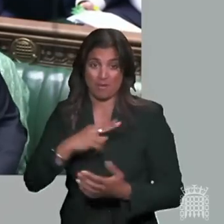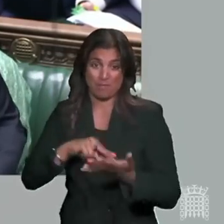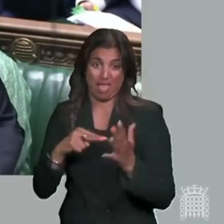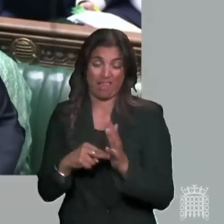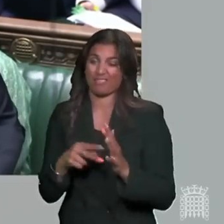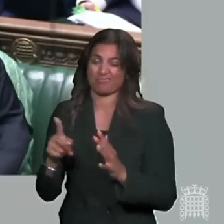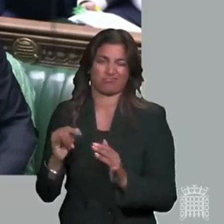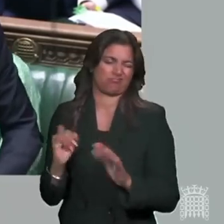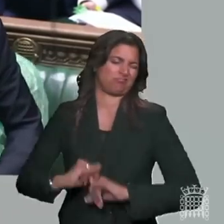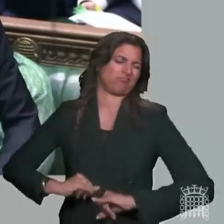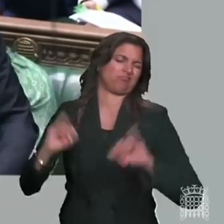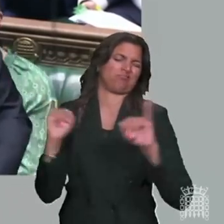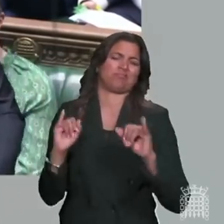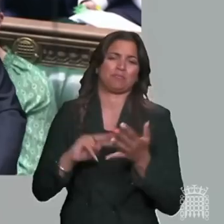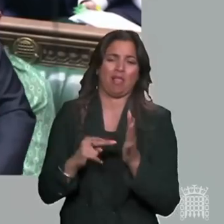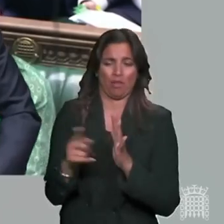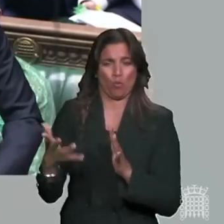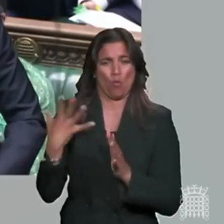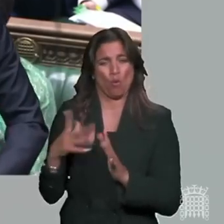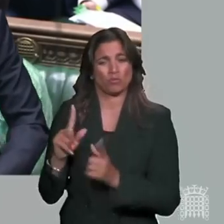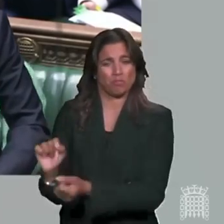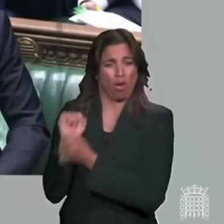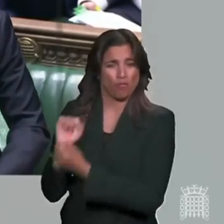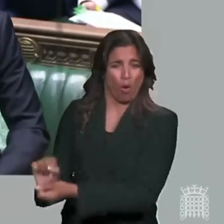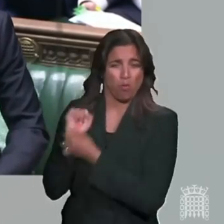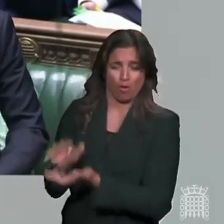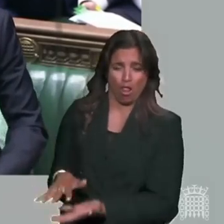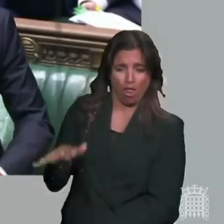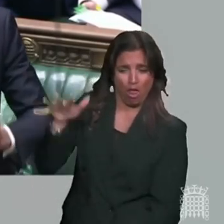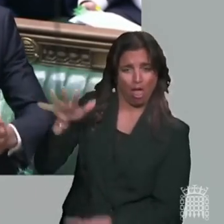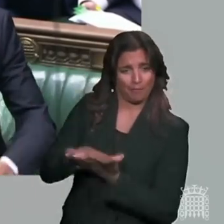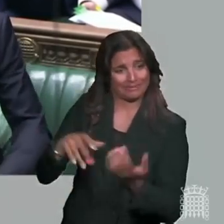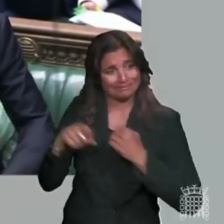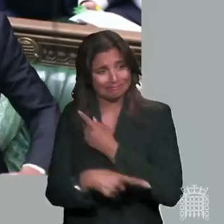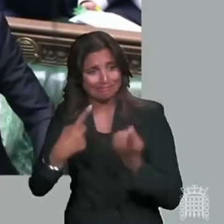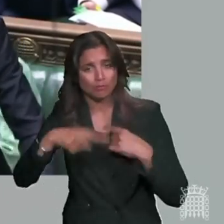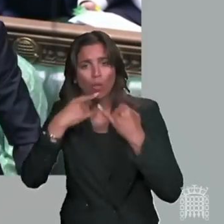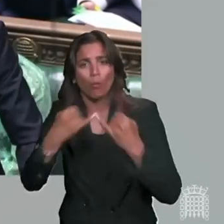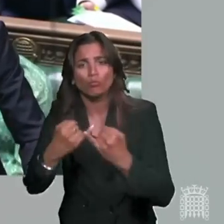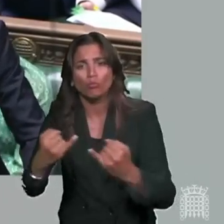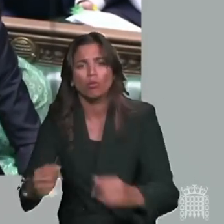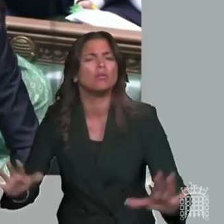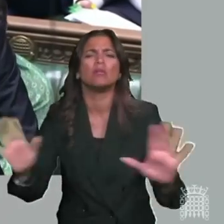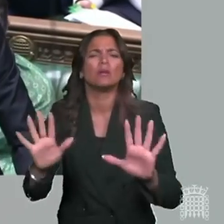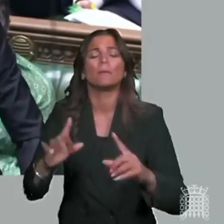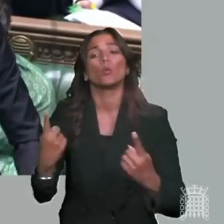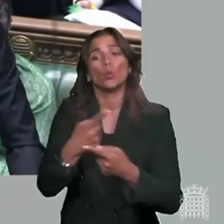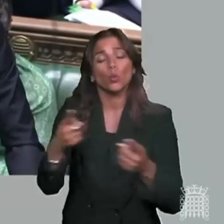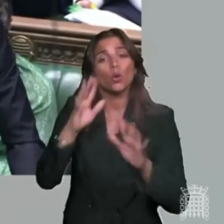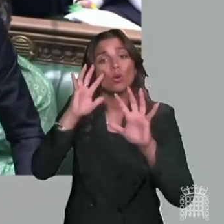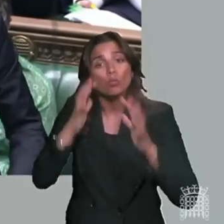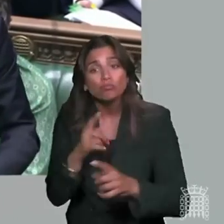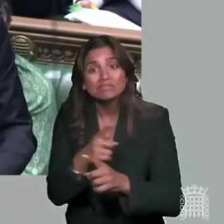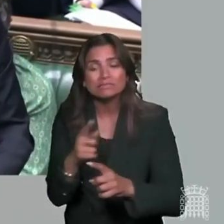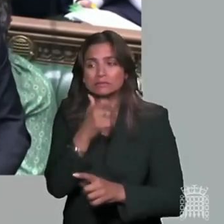of billions of pounds of unfunded borrowing, which would just exacerbate the situation. But what I would say is, for those homeowners that are worried, what they